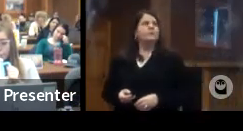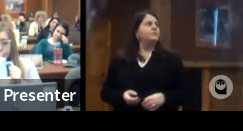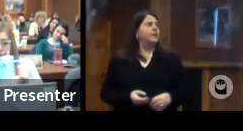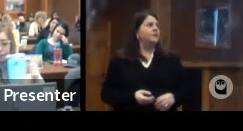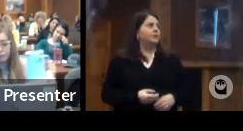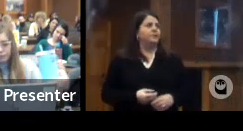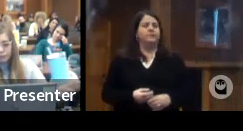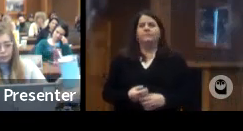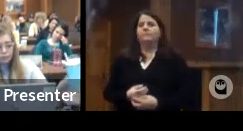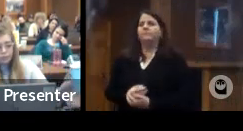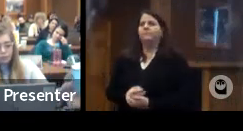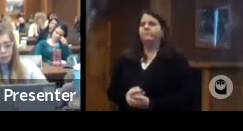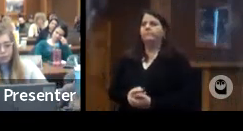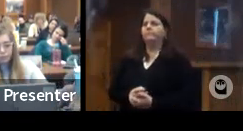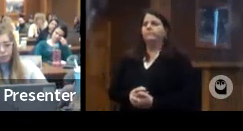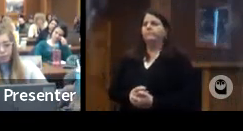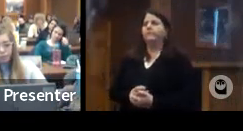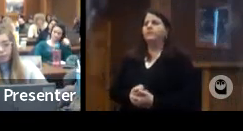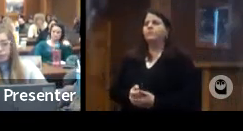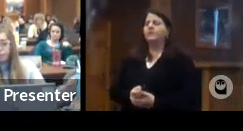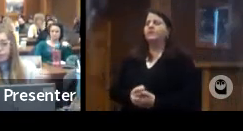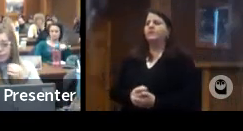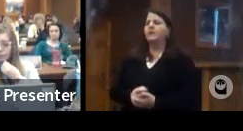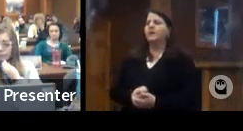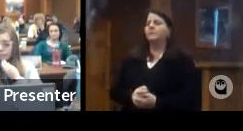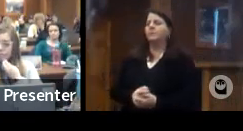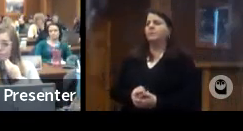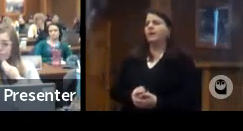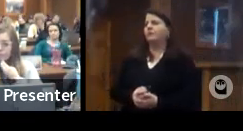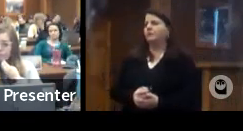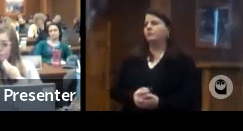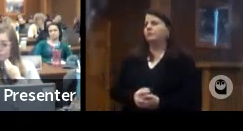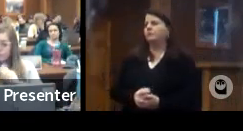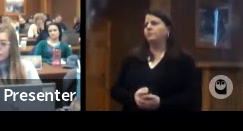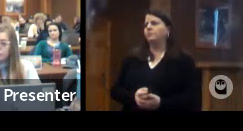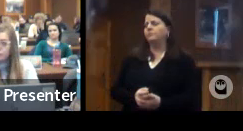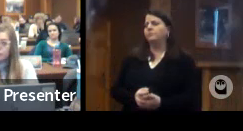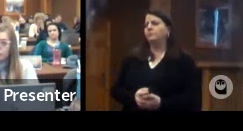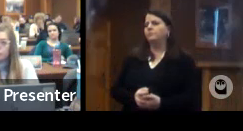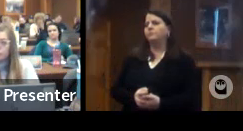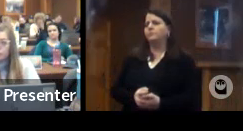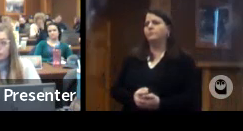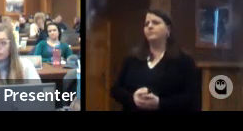So why would we use an expert? What are some reasons you think an expert would be helpful?